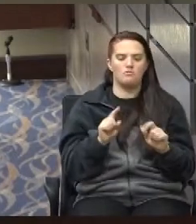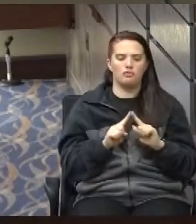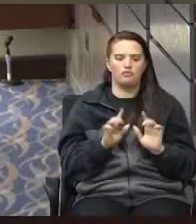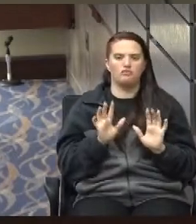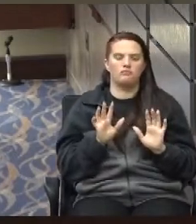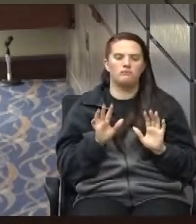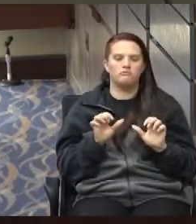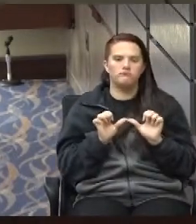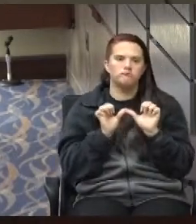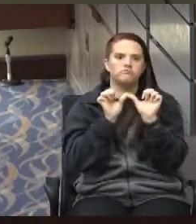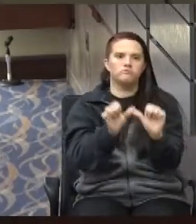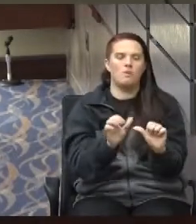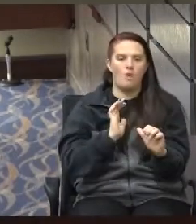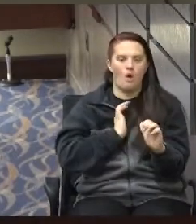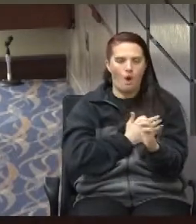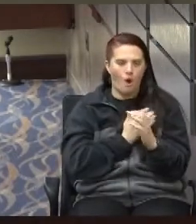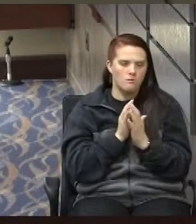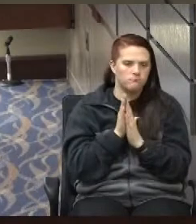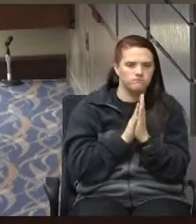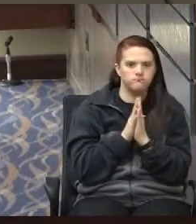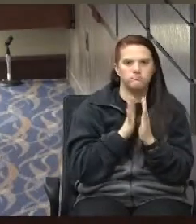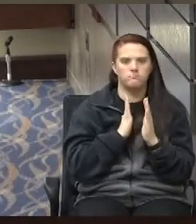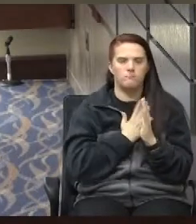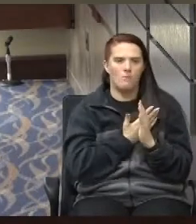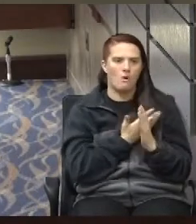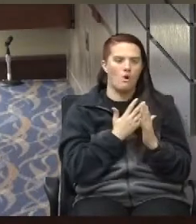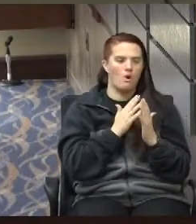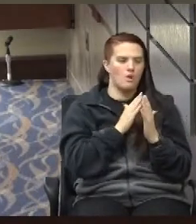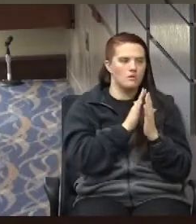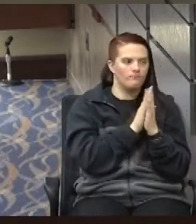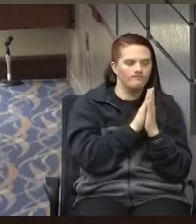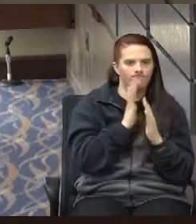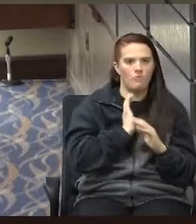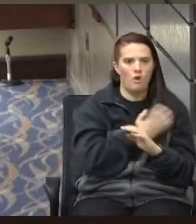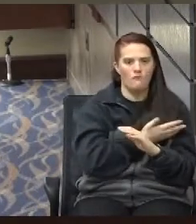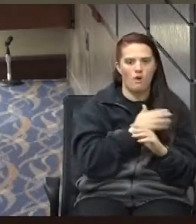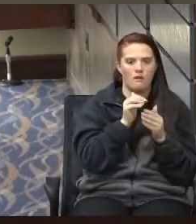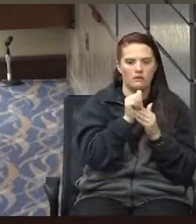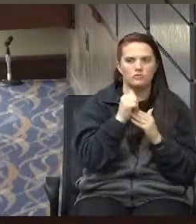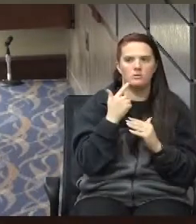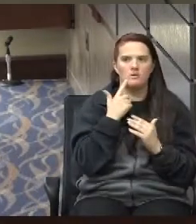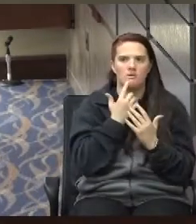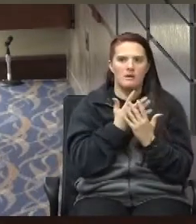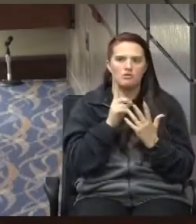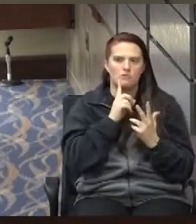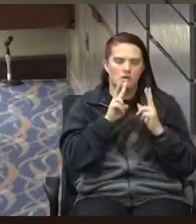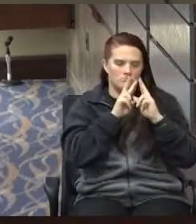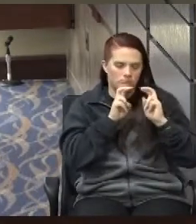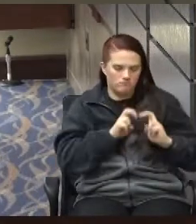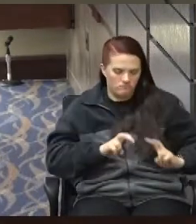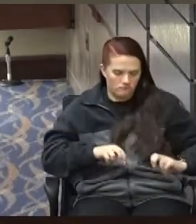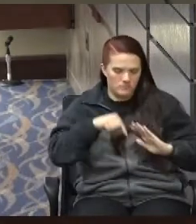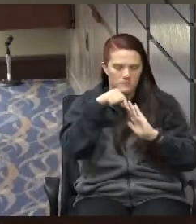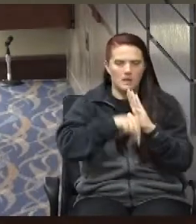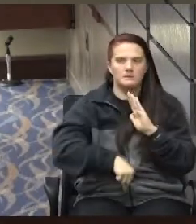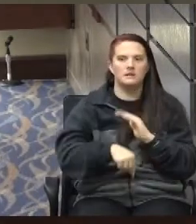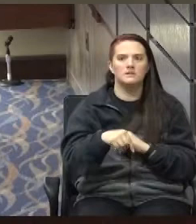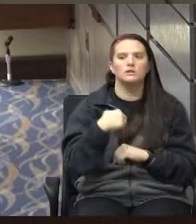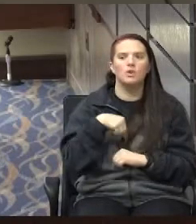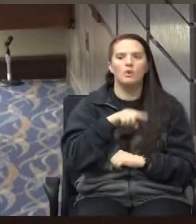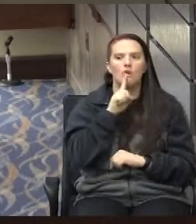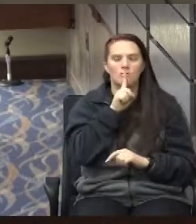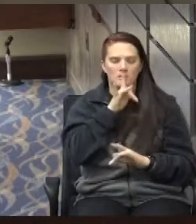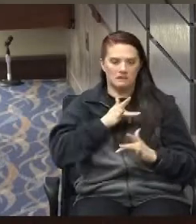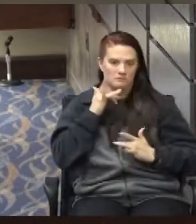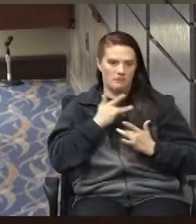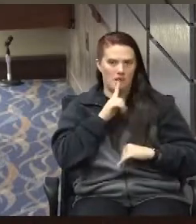forward our ambitions, the ambitions of our leadership. So thanks for really digging into the depths of this. We are really